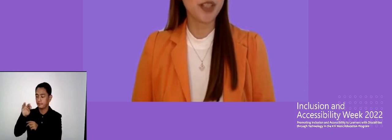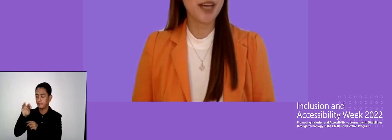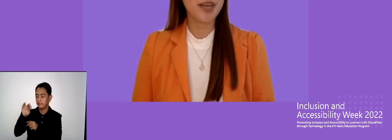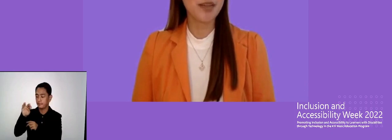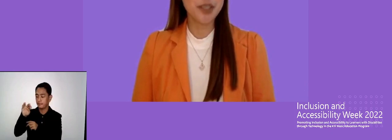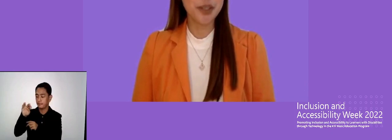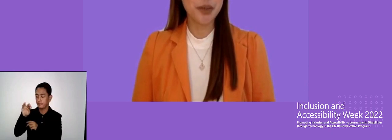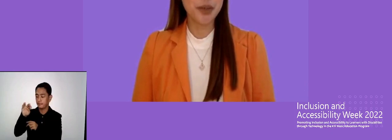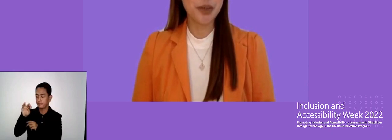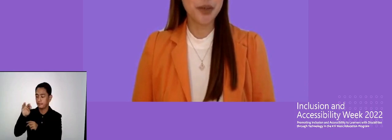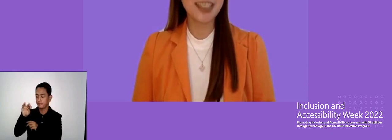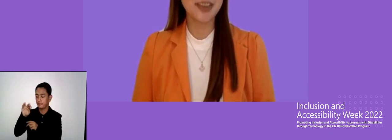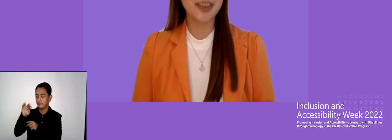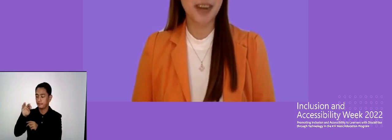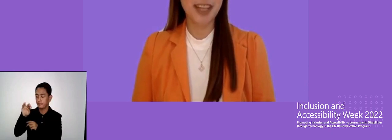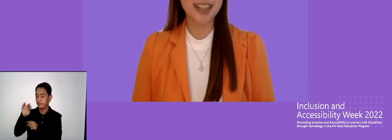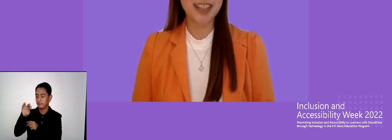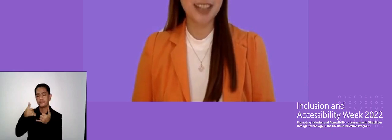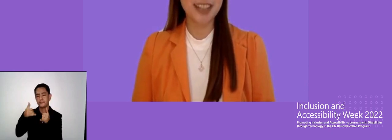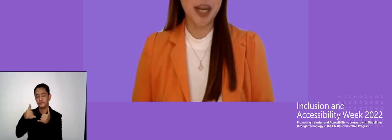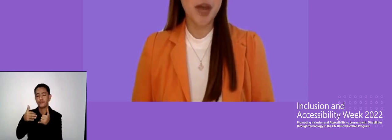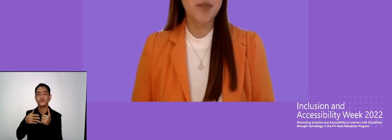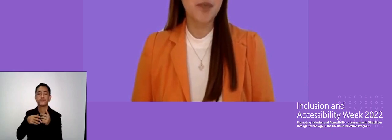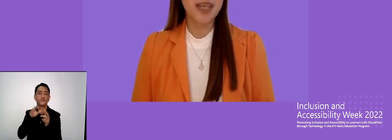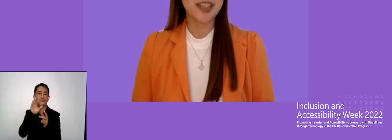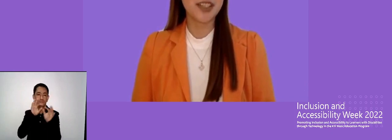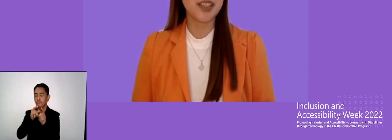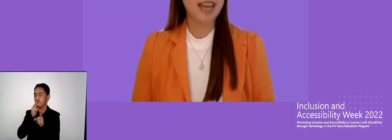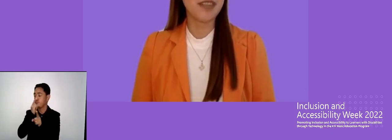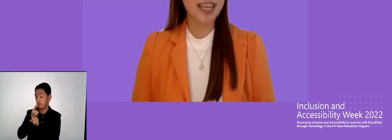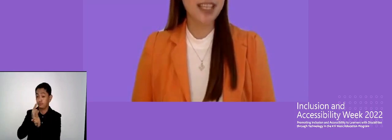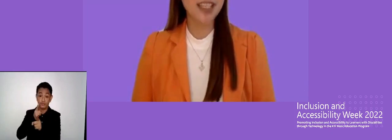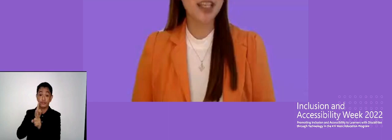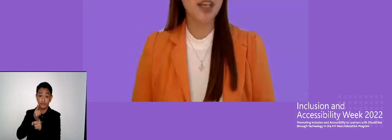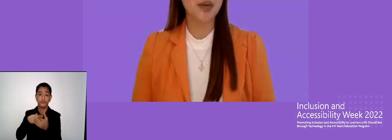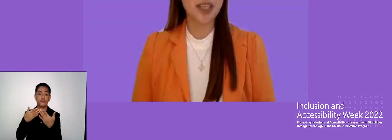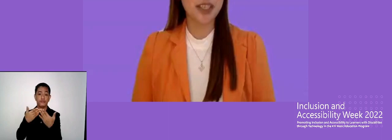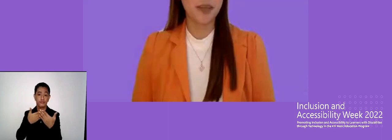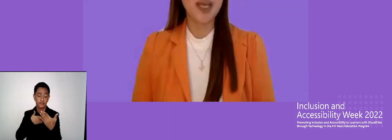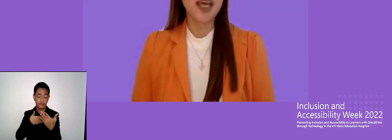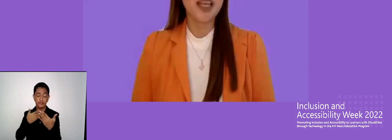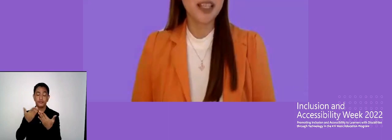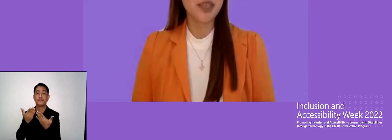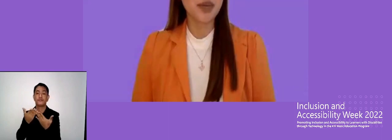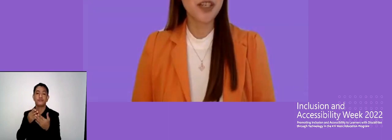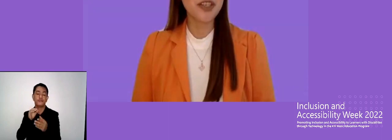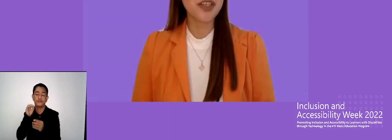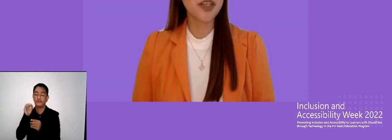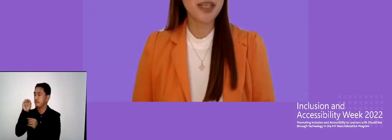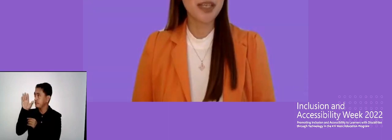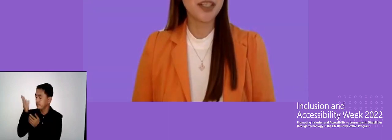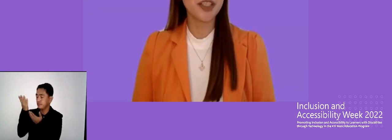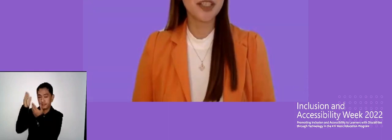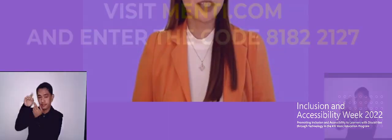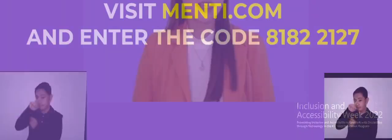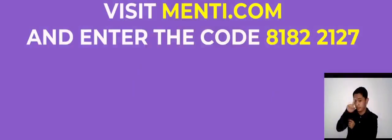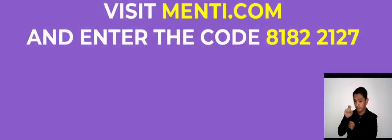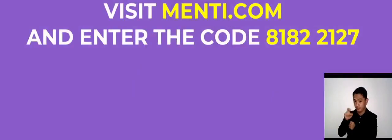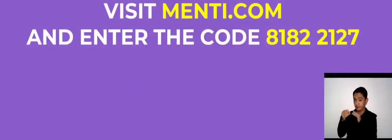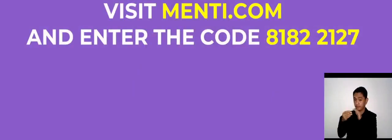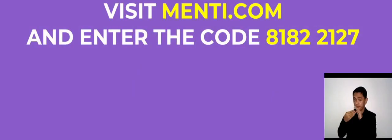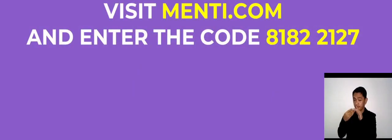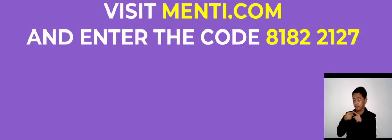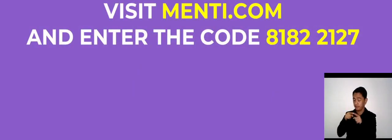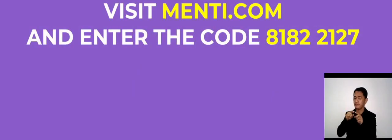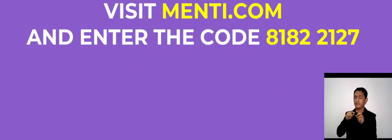you have to do is select the correct answer based on the flashed question. These questions are based on your sessions